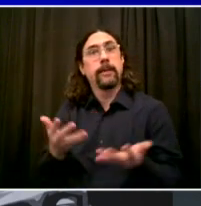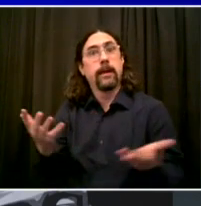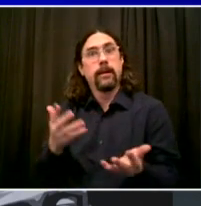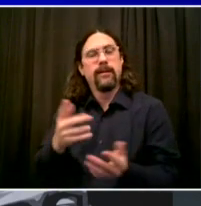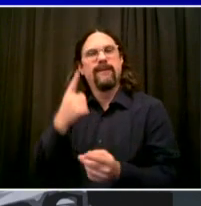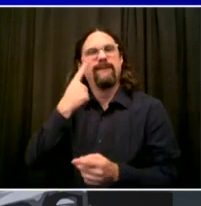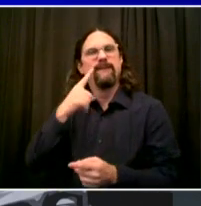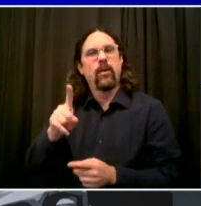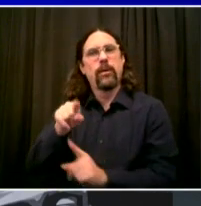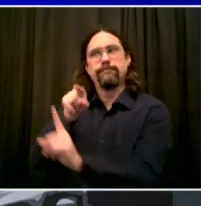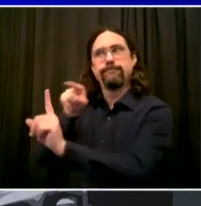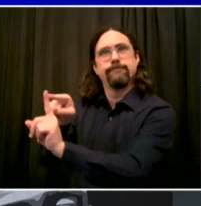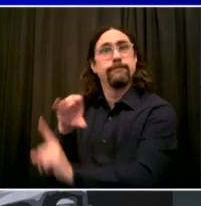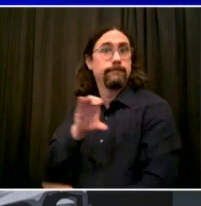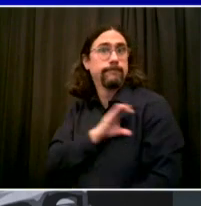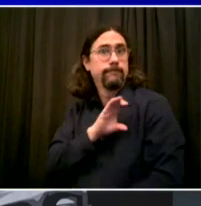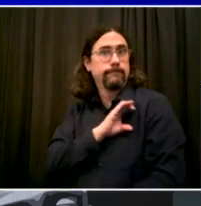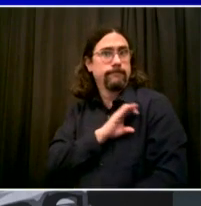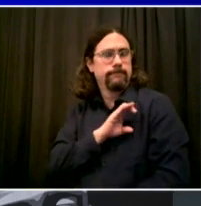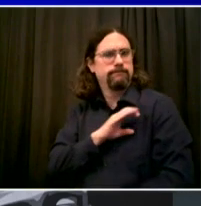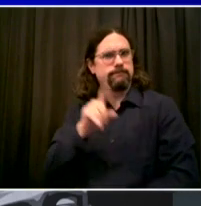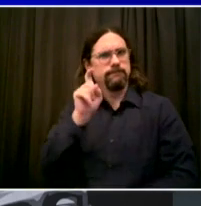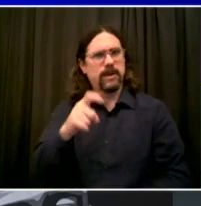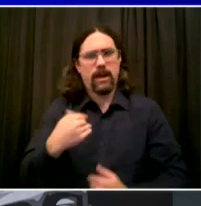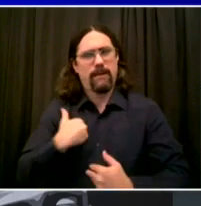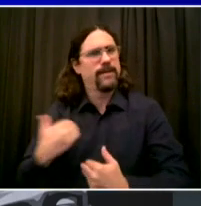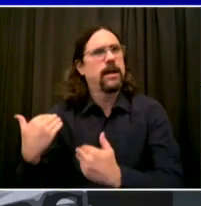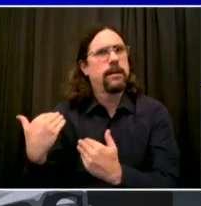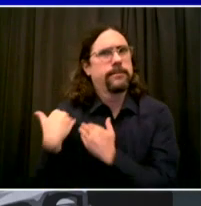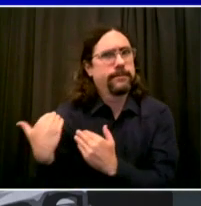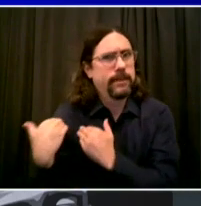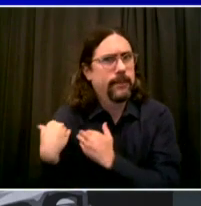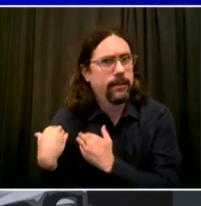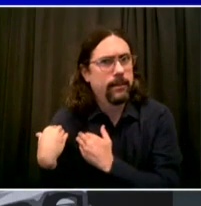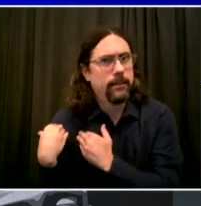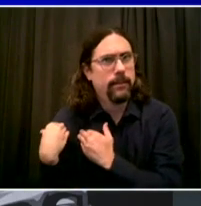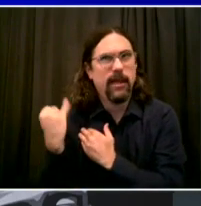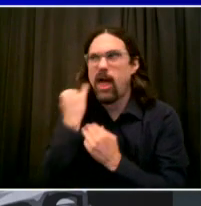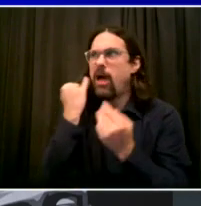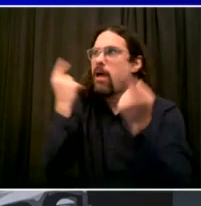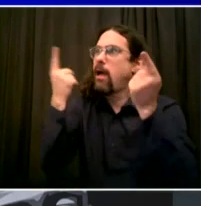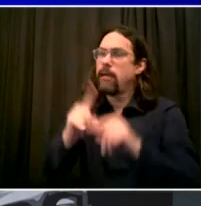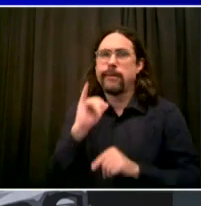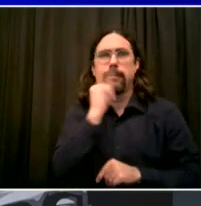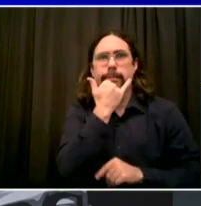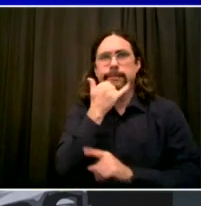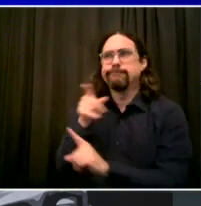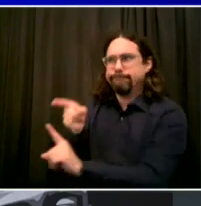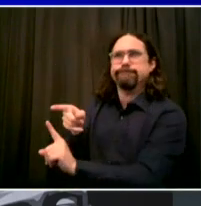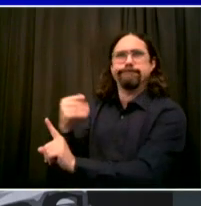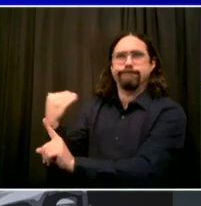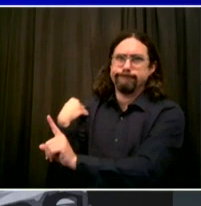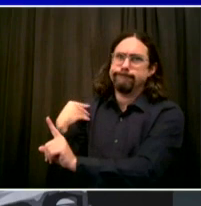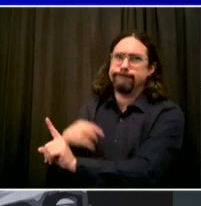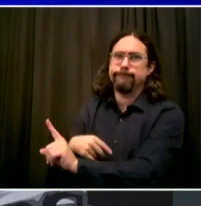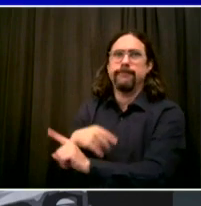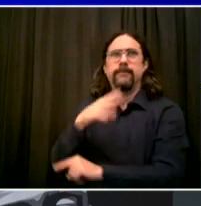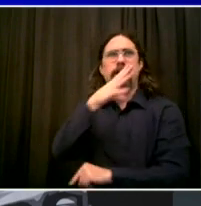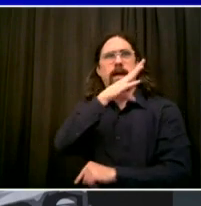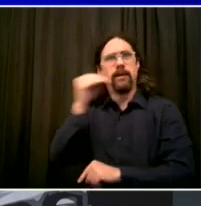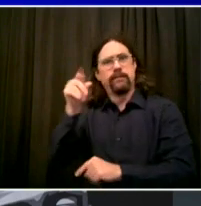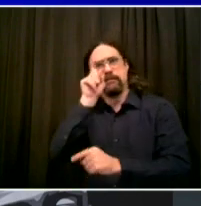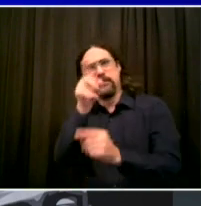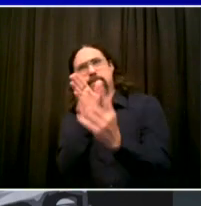a very moving and powerful moment, and it was based on the hard work of so many people in communities all over the city over